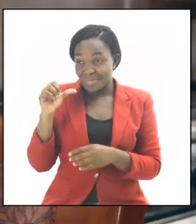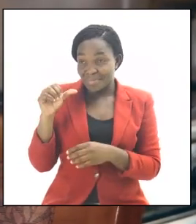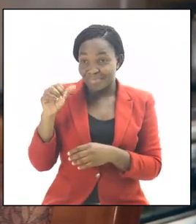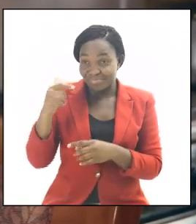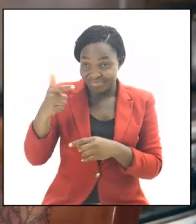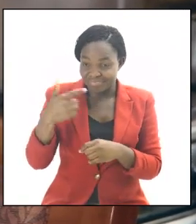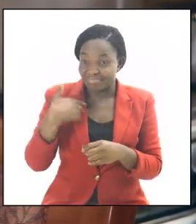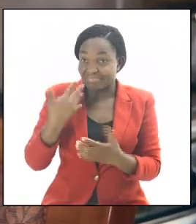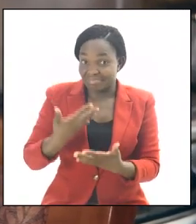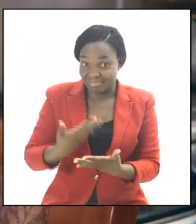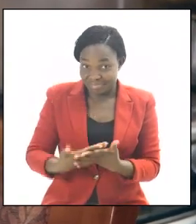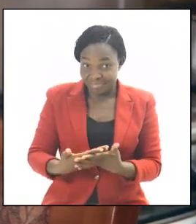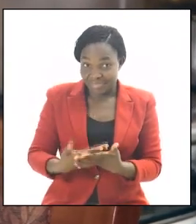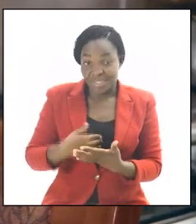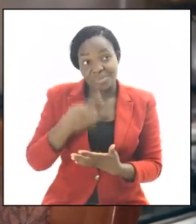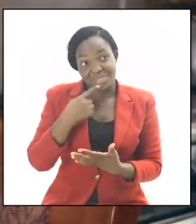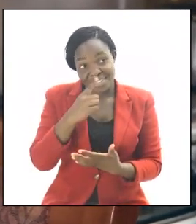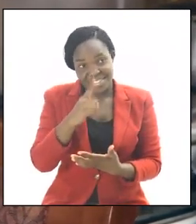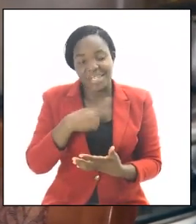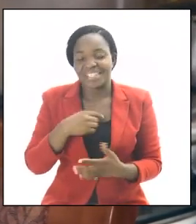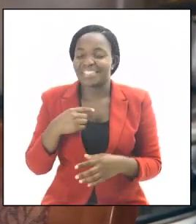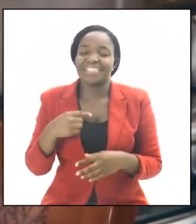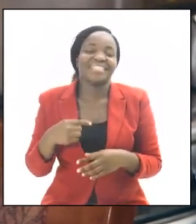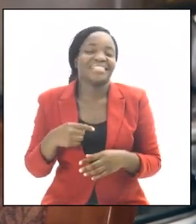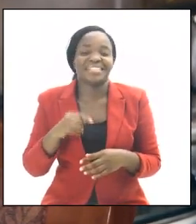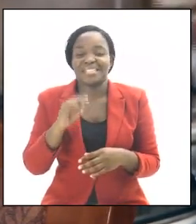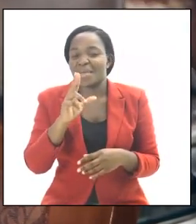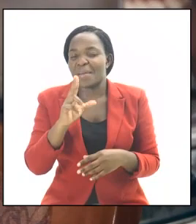tell the teacher it was a human error.